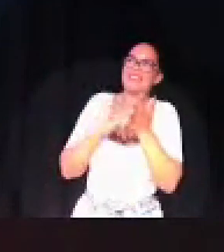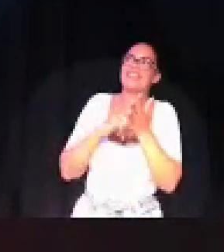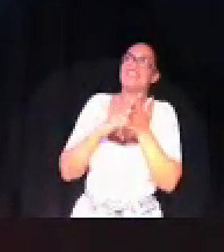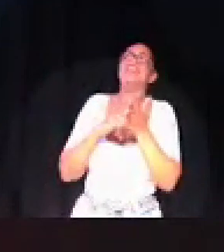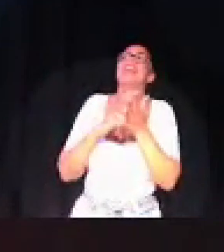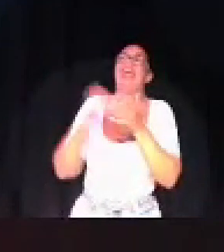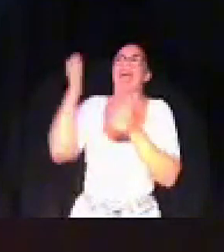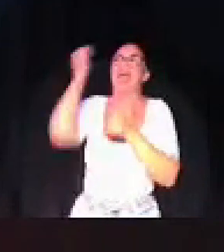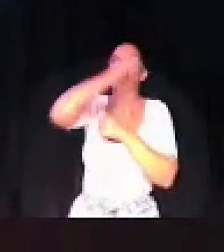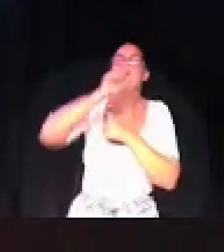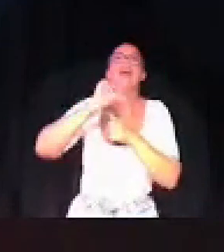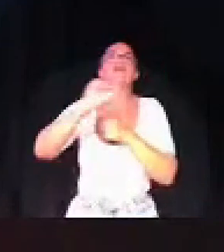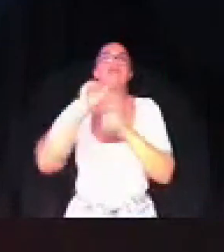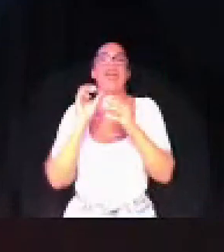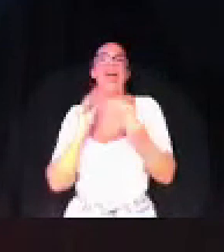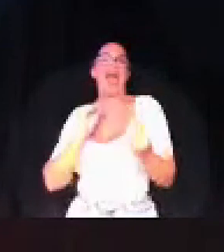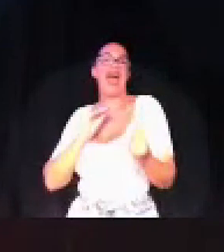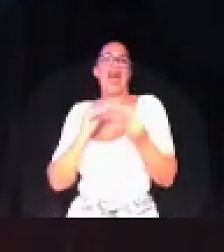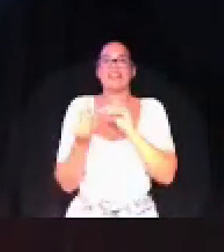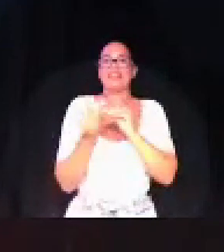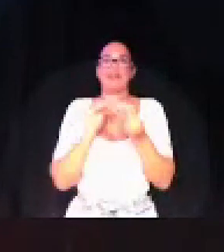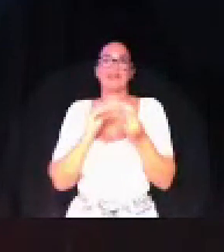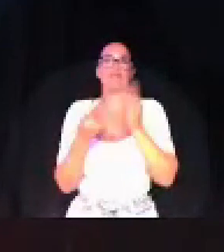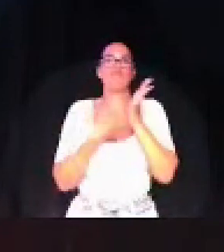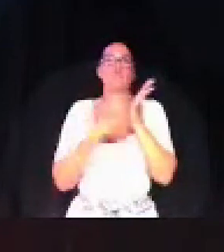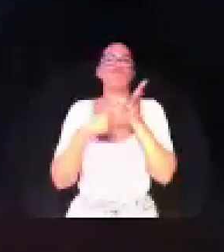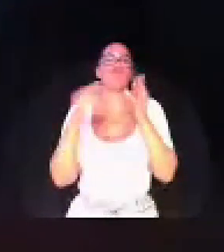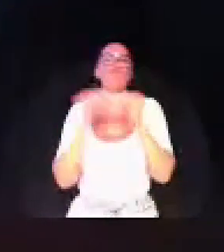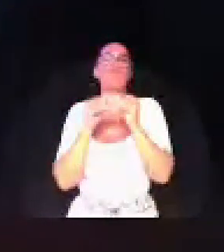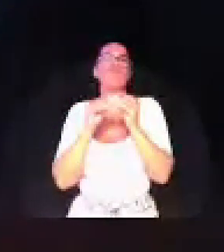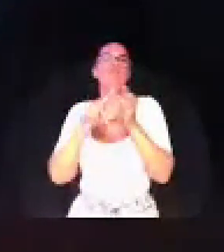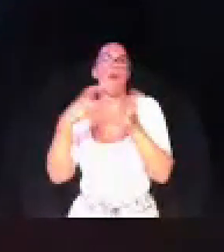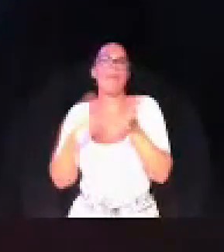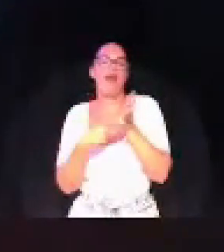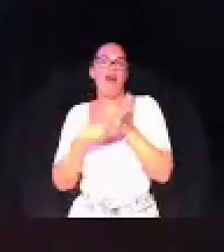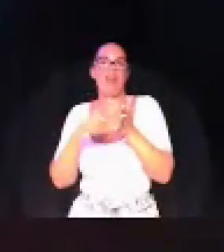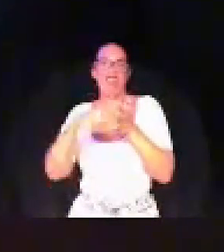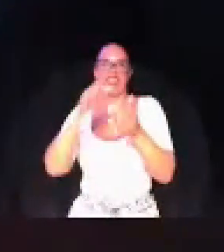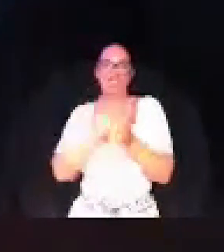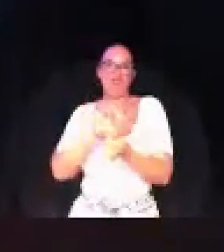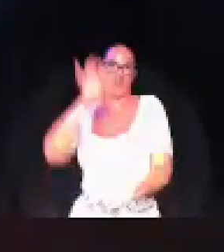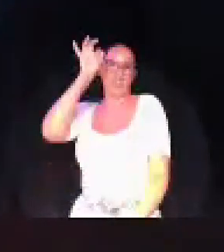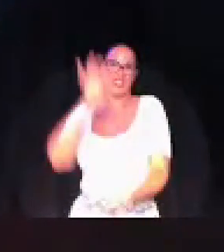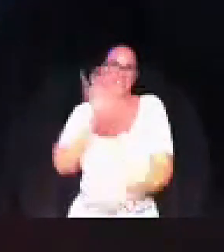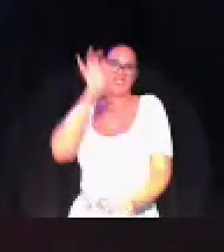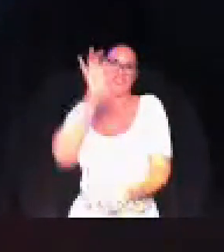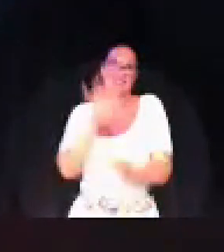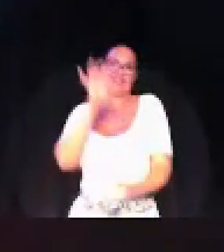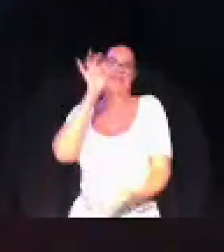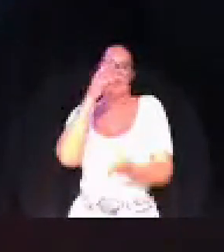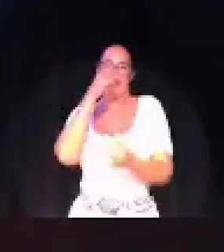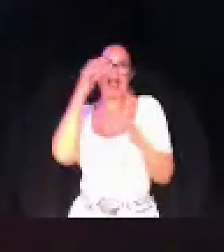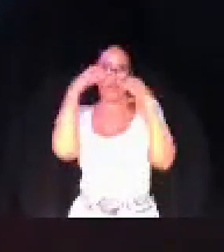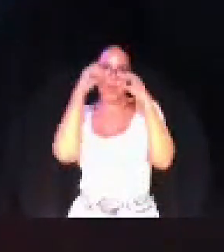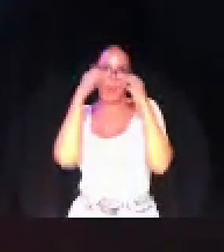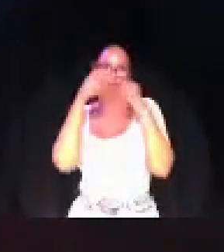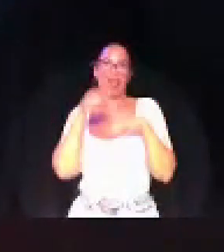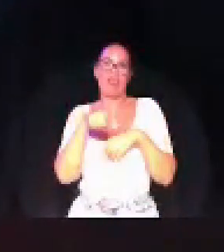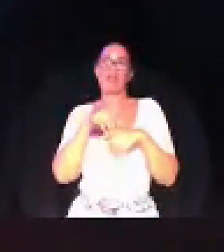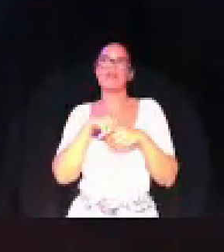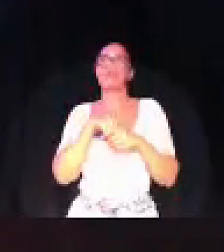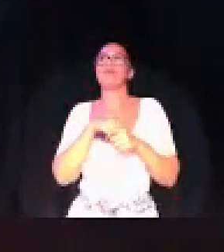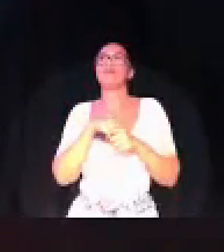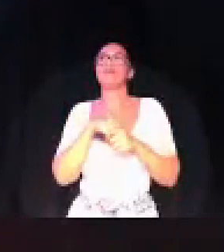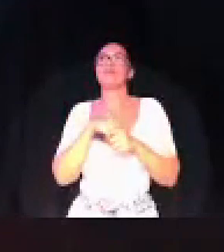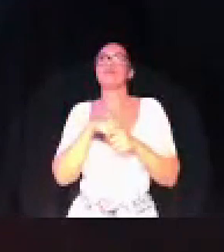Conductive rubber, is that, conductive rubber stretch sensors, is that what that's how you'd Google it, at least. So you